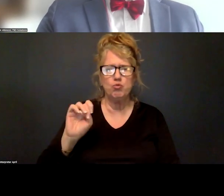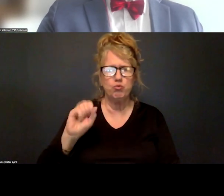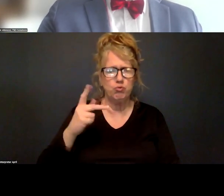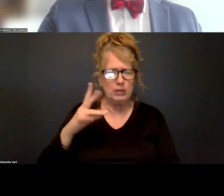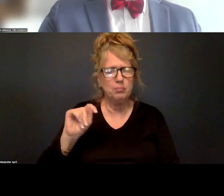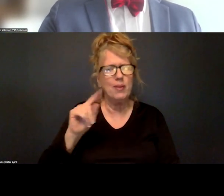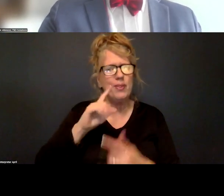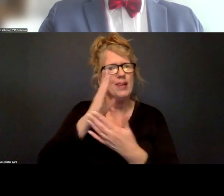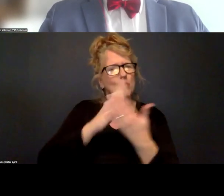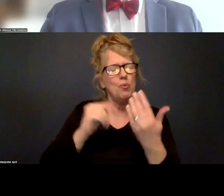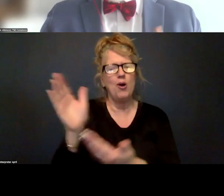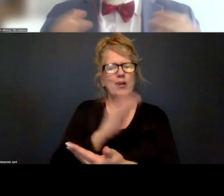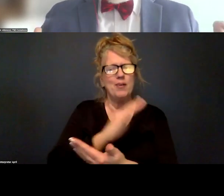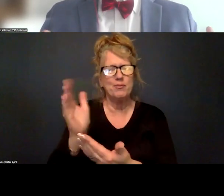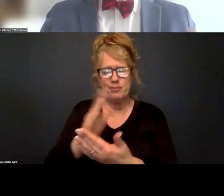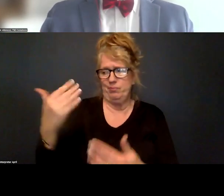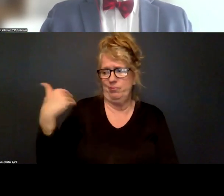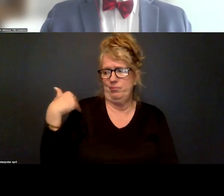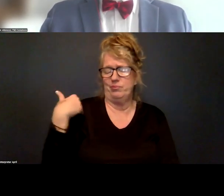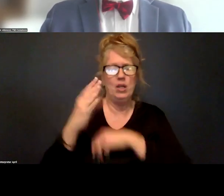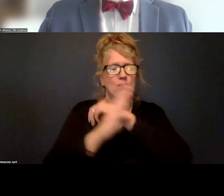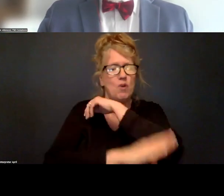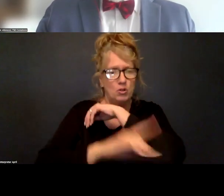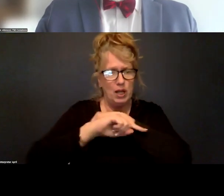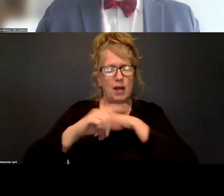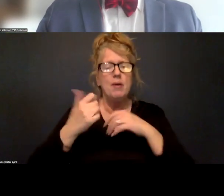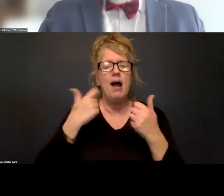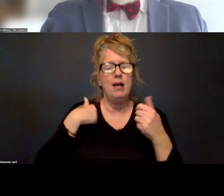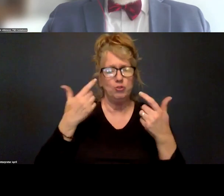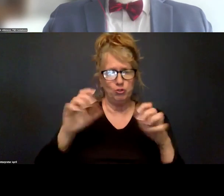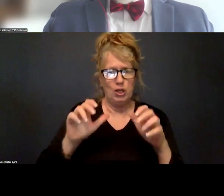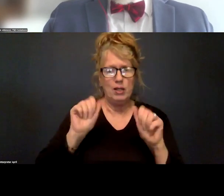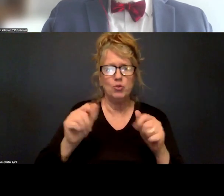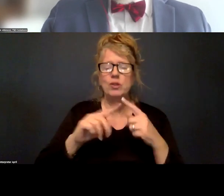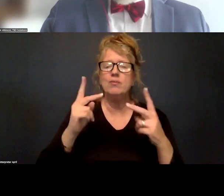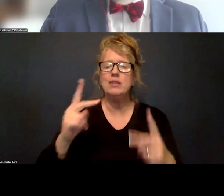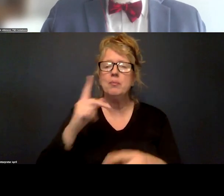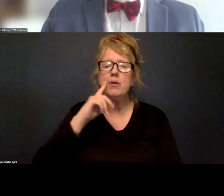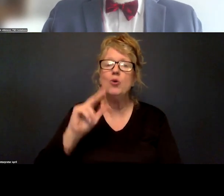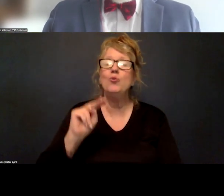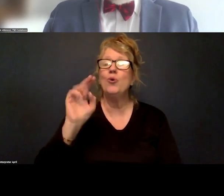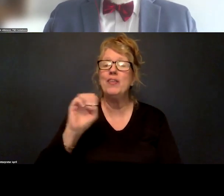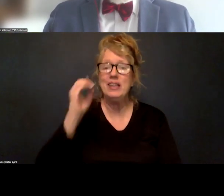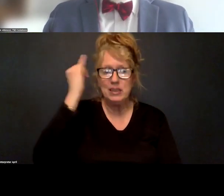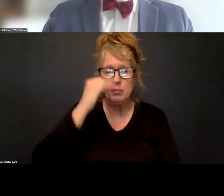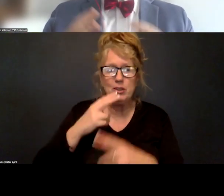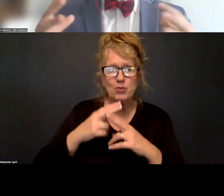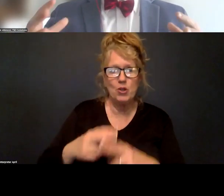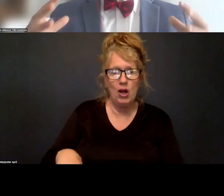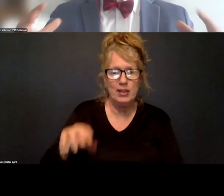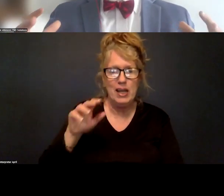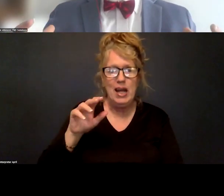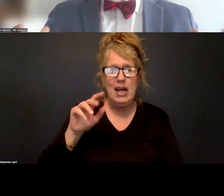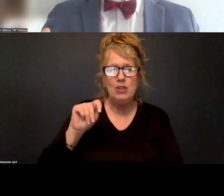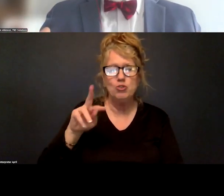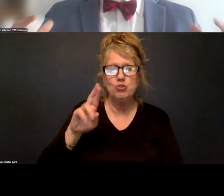continuum. This past fall, I had a chance to visit a town in northeastern Italy called Trieste. Trieste is